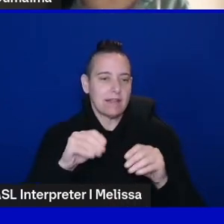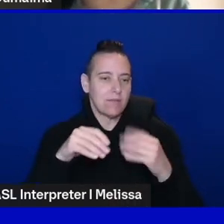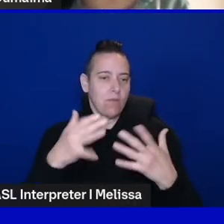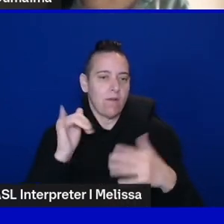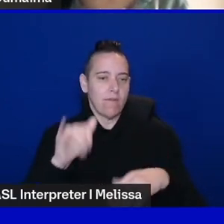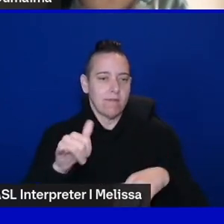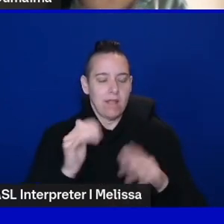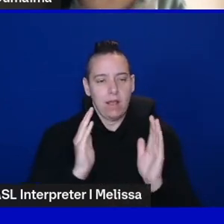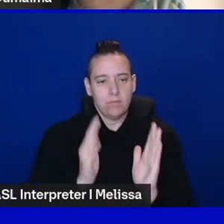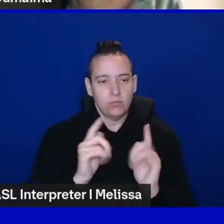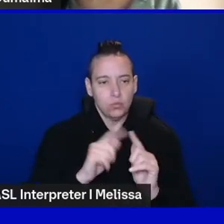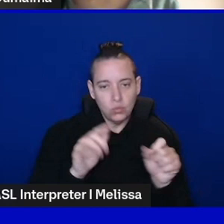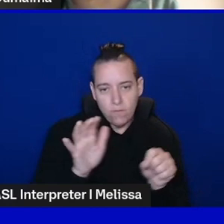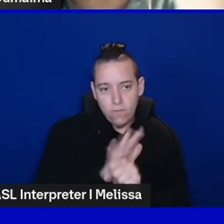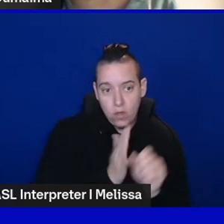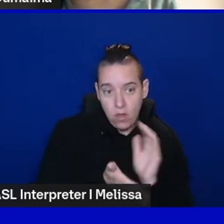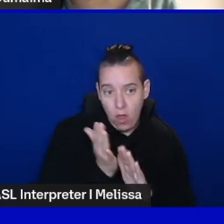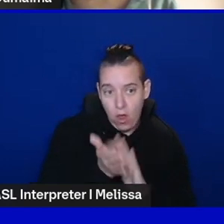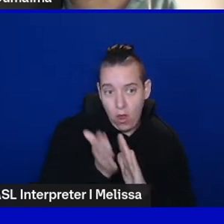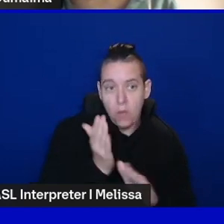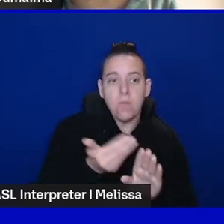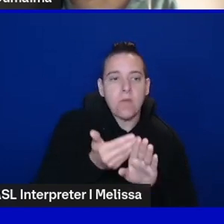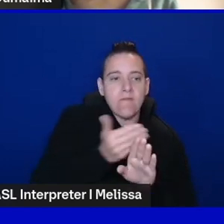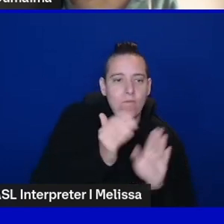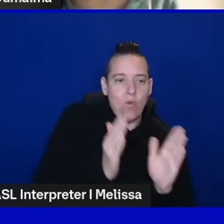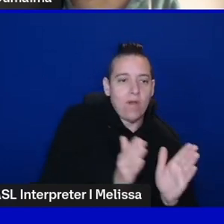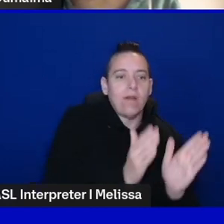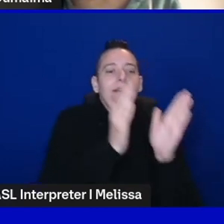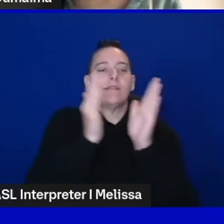some time to be fully operational before moving forward.